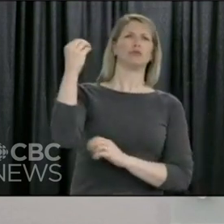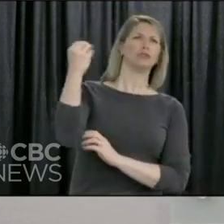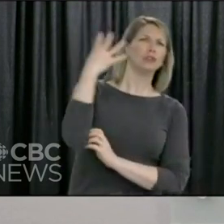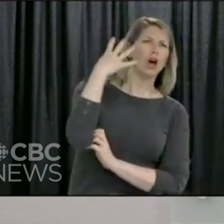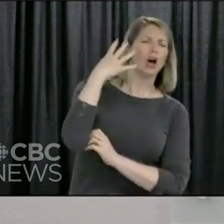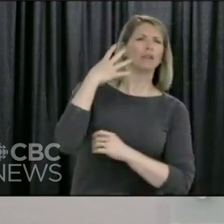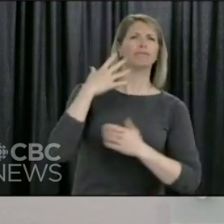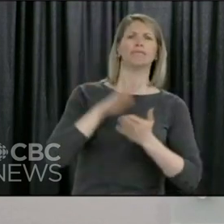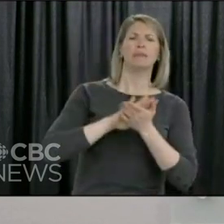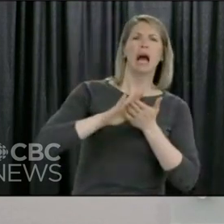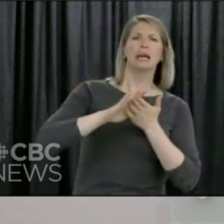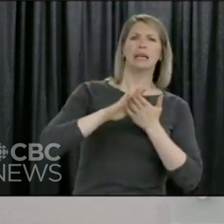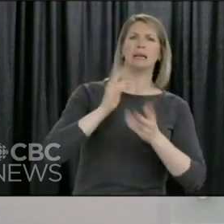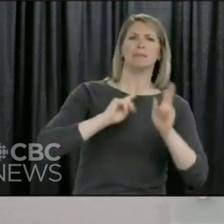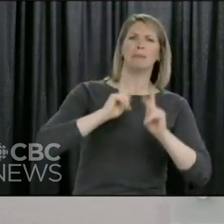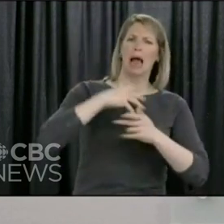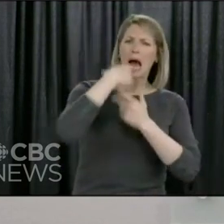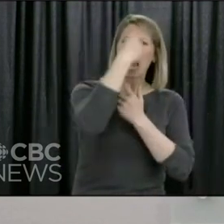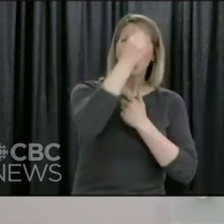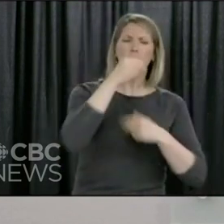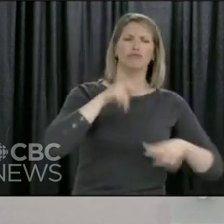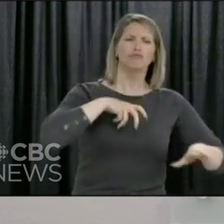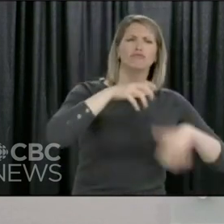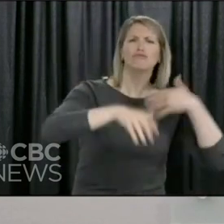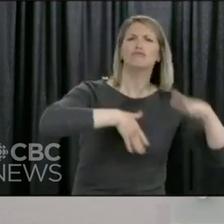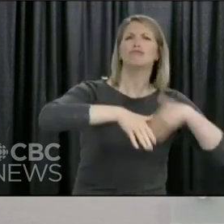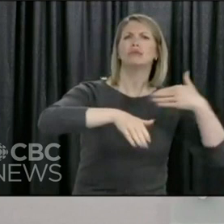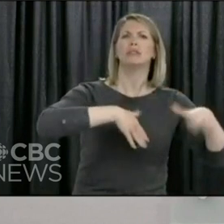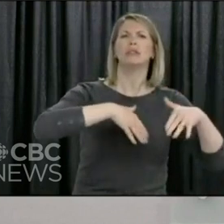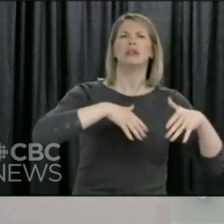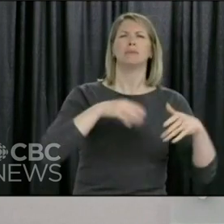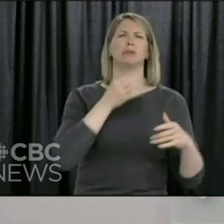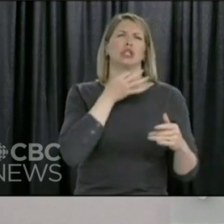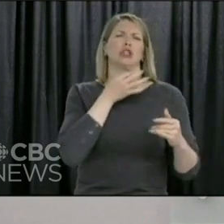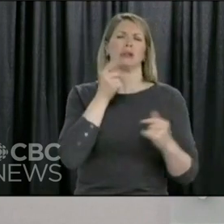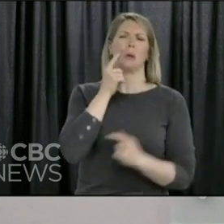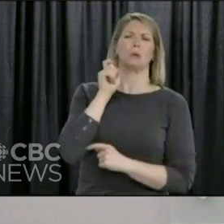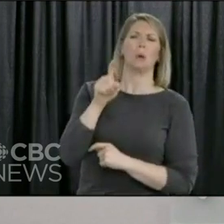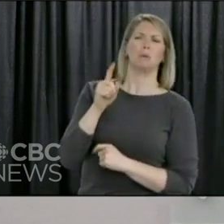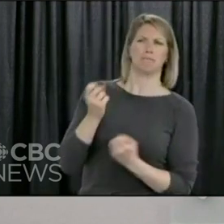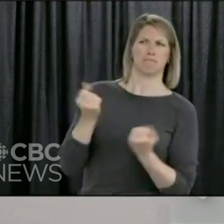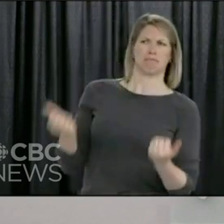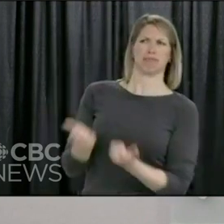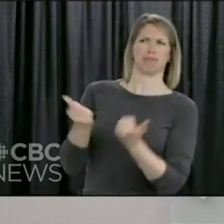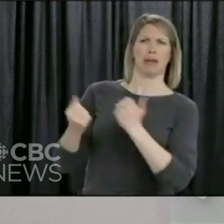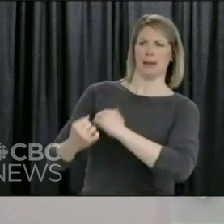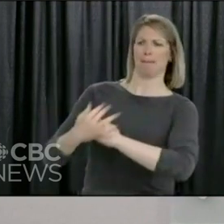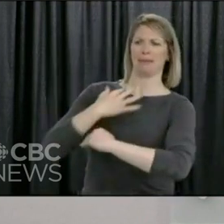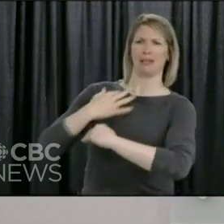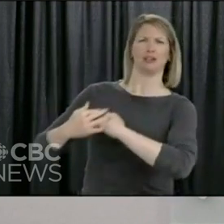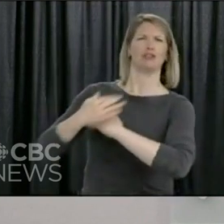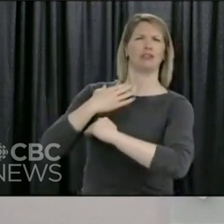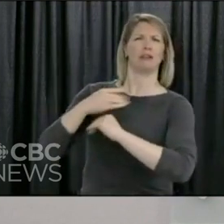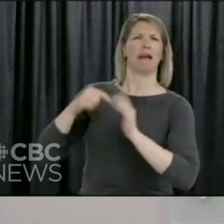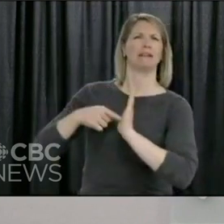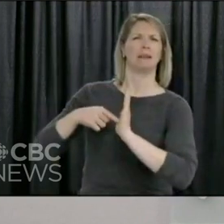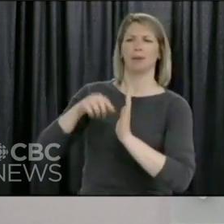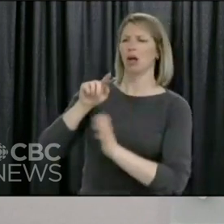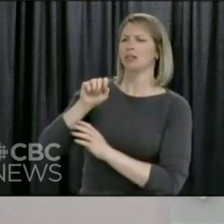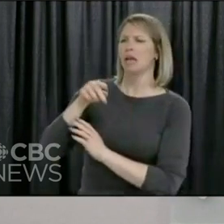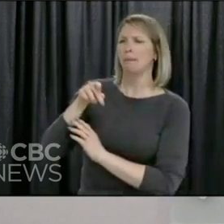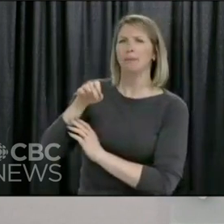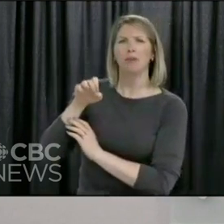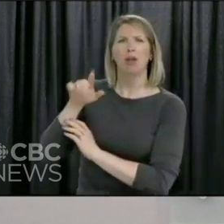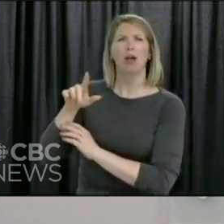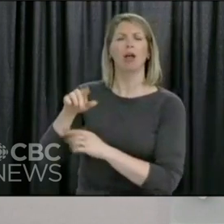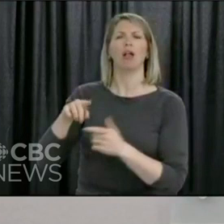up. I'm wondering what approach the government has taken towards the beaches such as Middle Cove and Salmon Cove, places like that, where you normally see